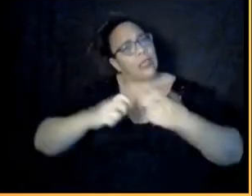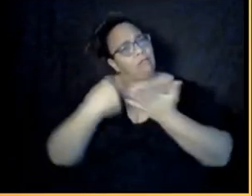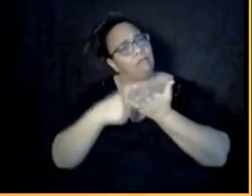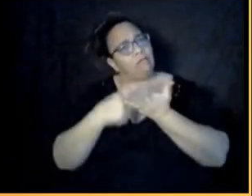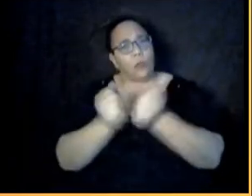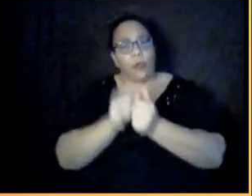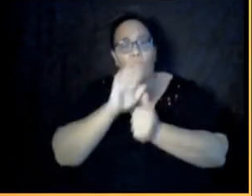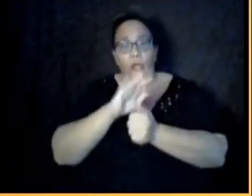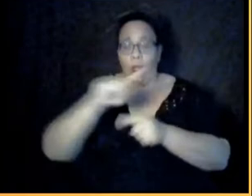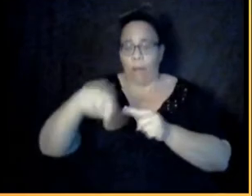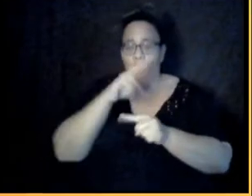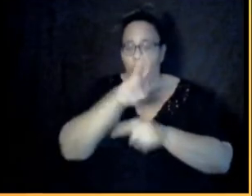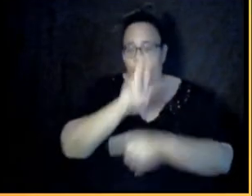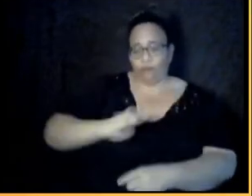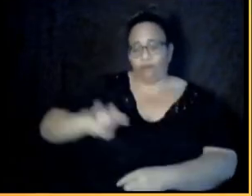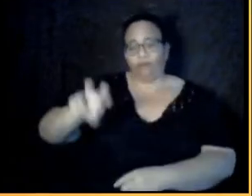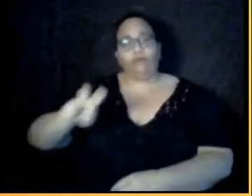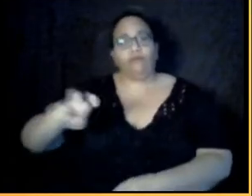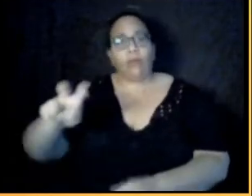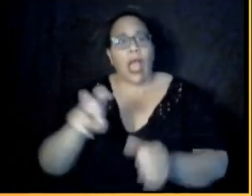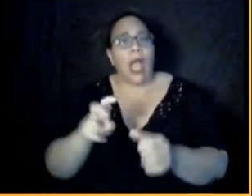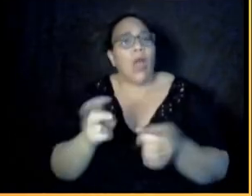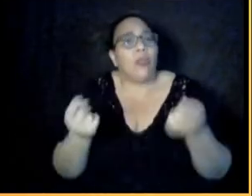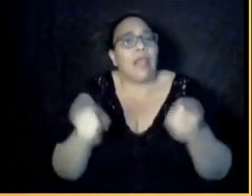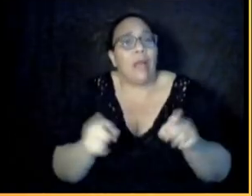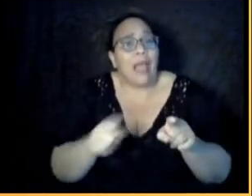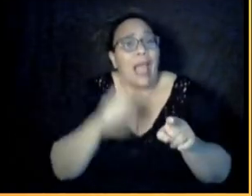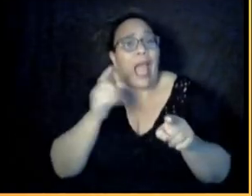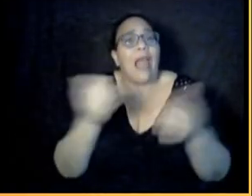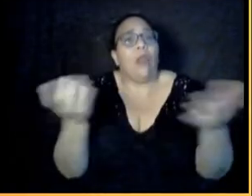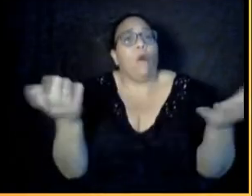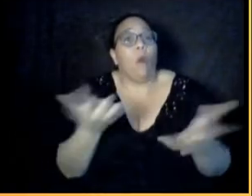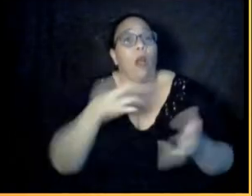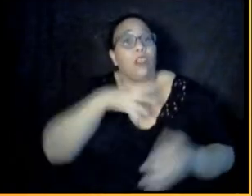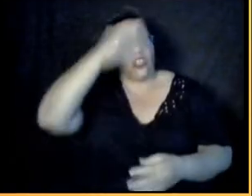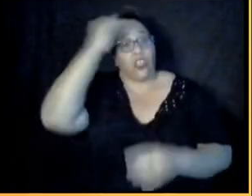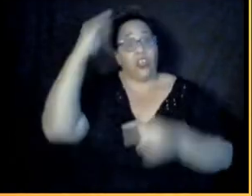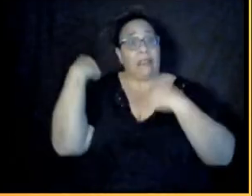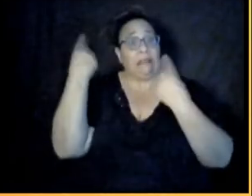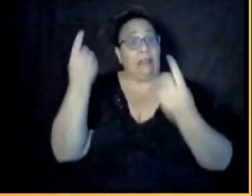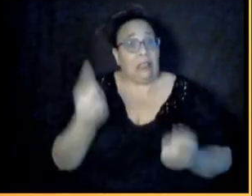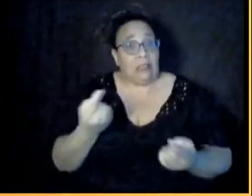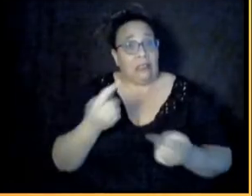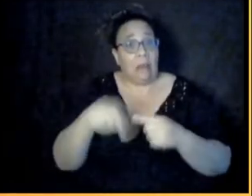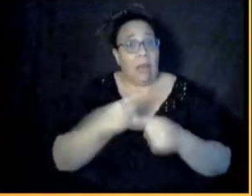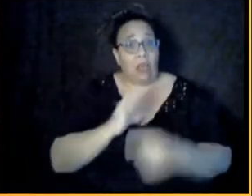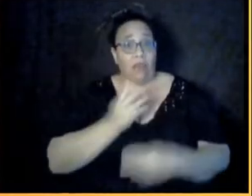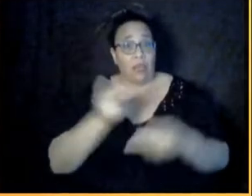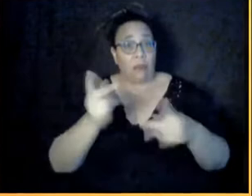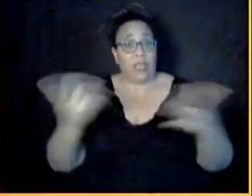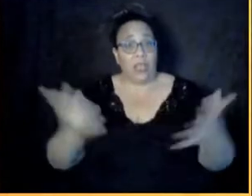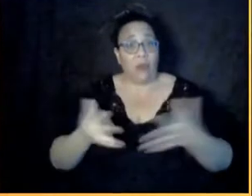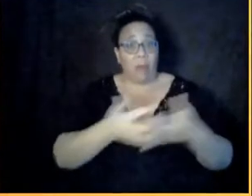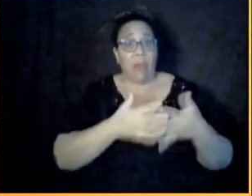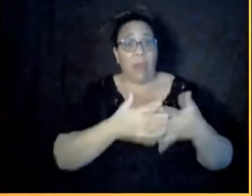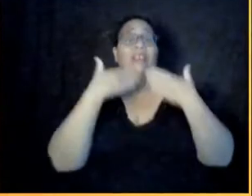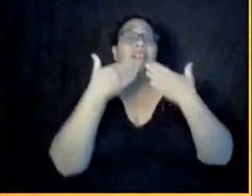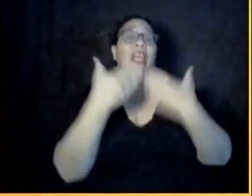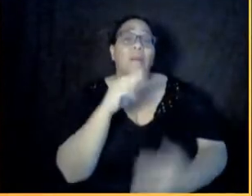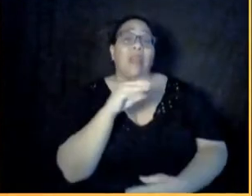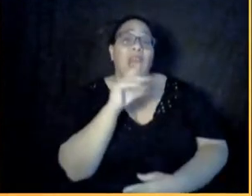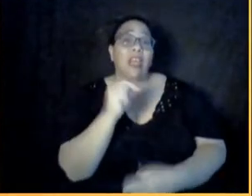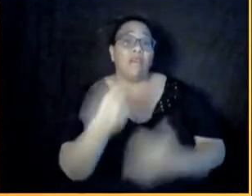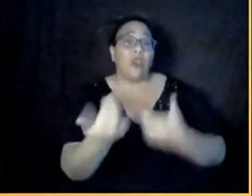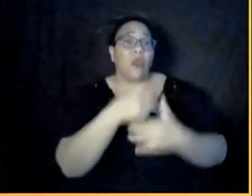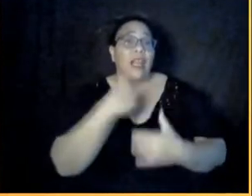journey, her family's journey, and what she's just learned about trans people in America. Thank you, Melania, for joining us tonight.